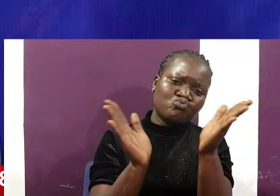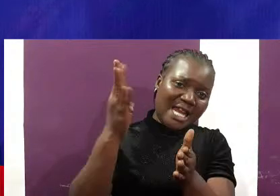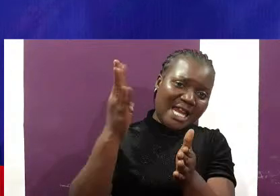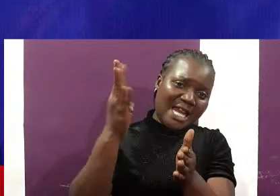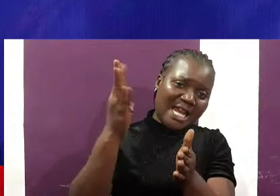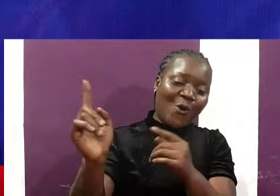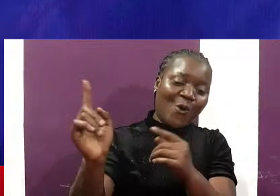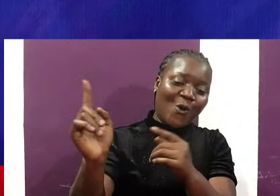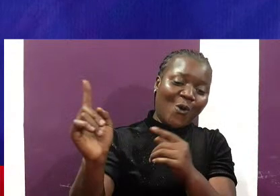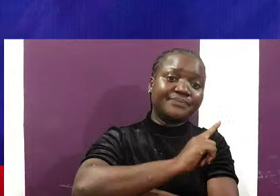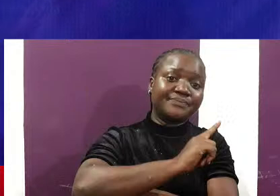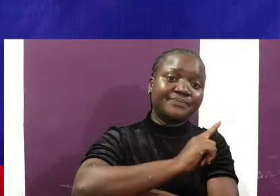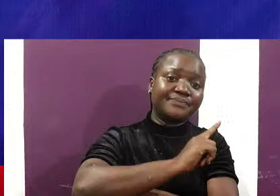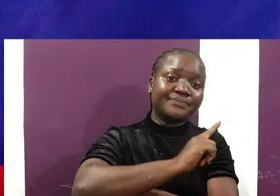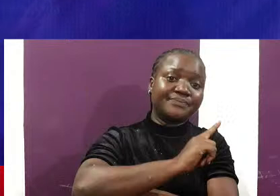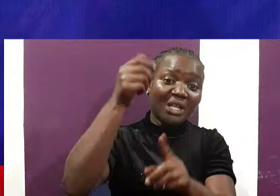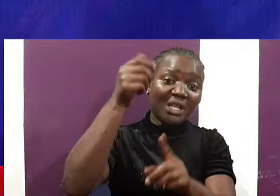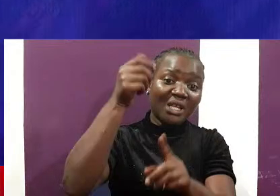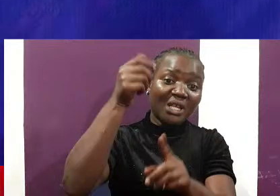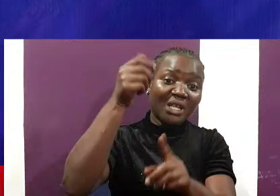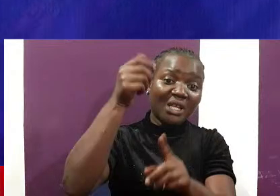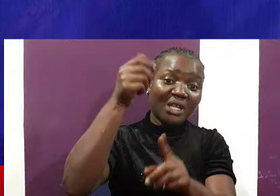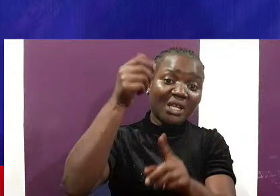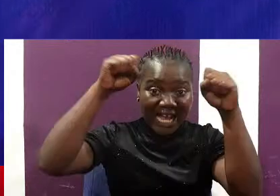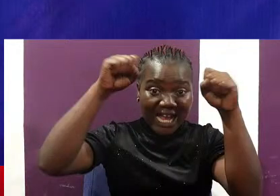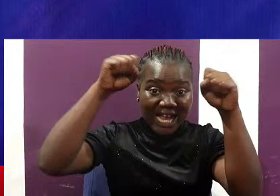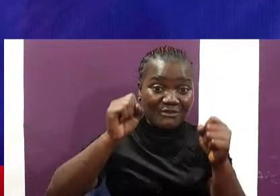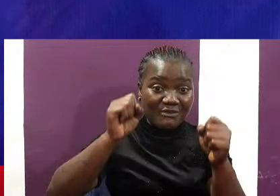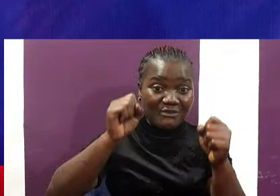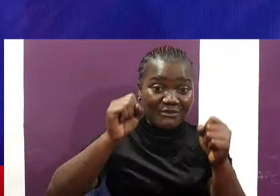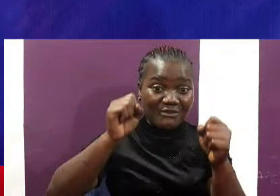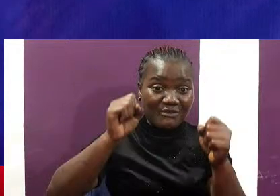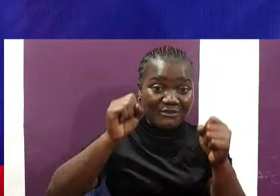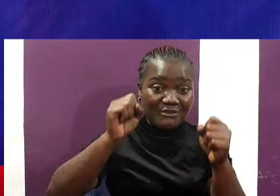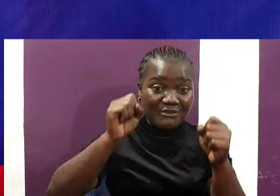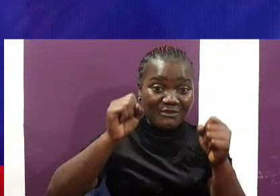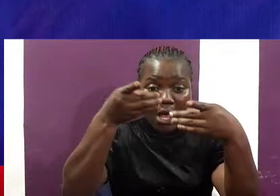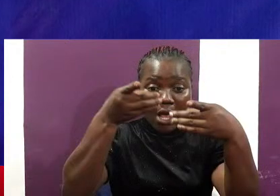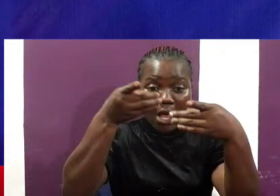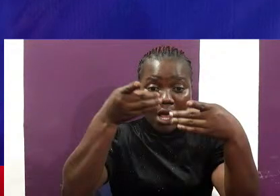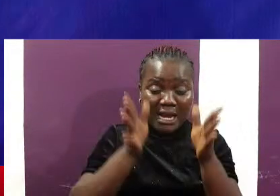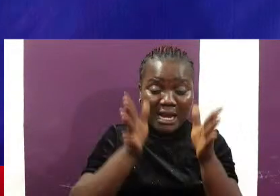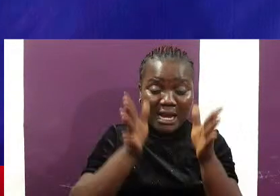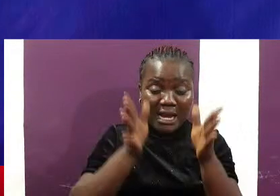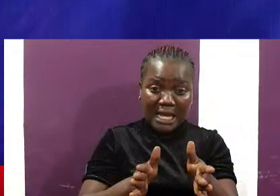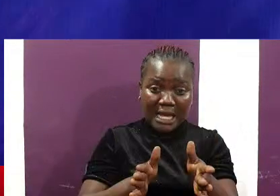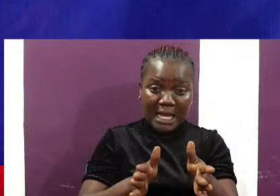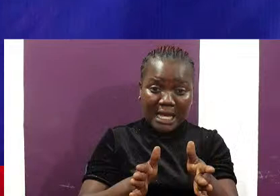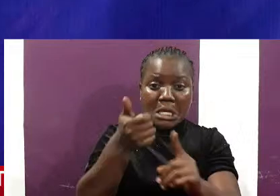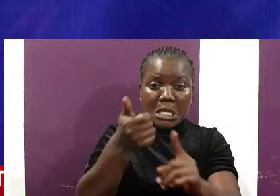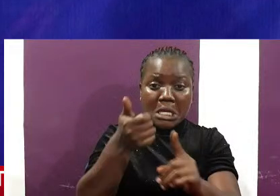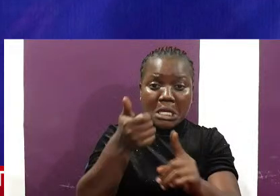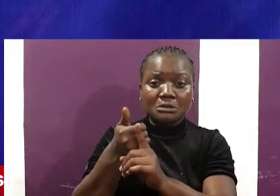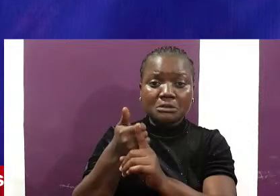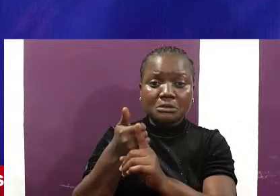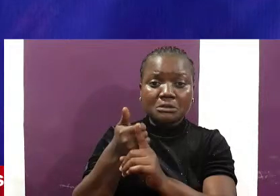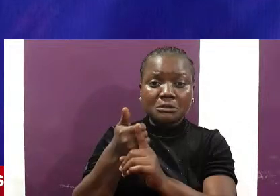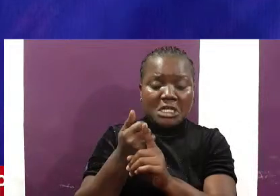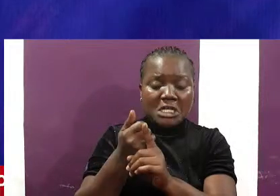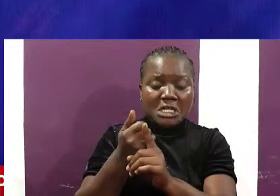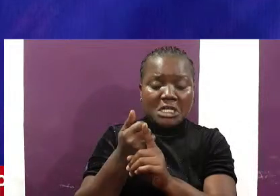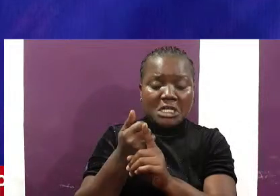you're a principal, but your school, friends and school director, no, and your friend Michael Clark, and then, you know, is she?